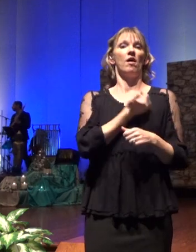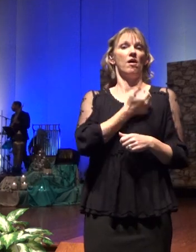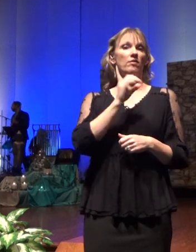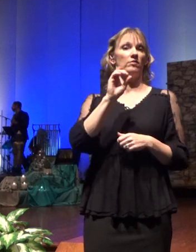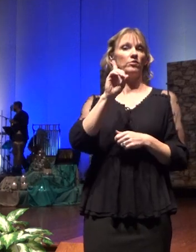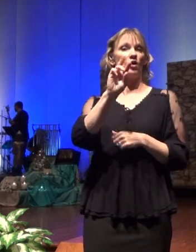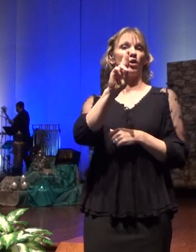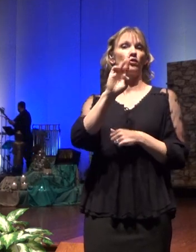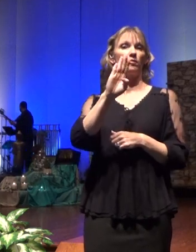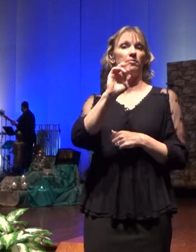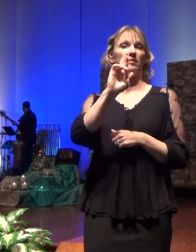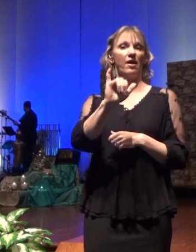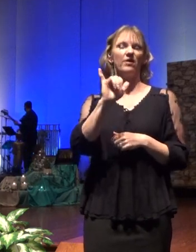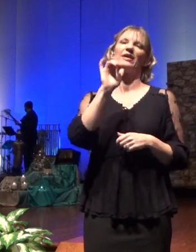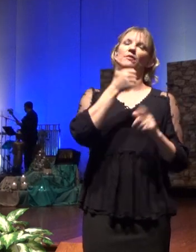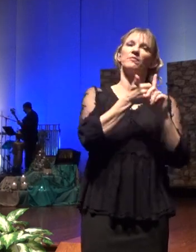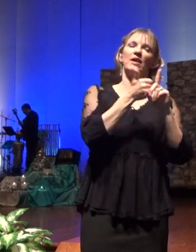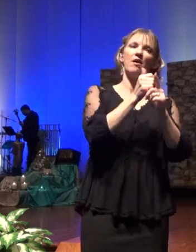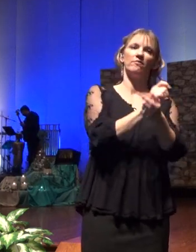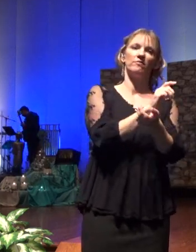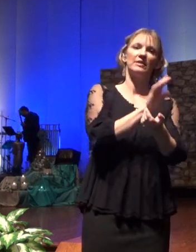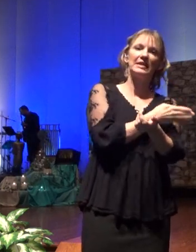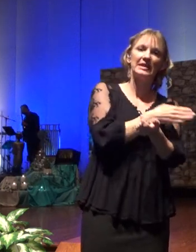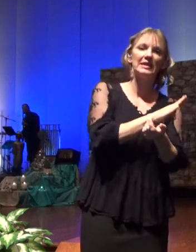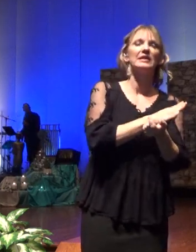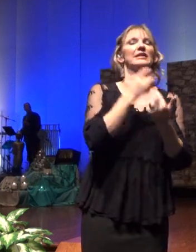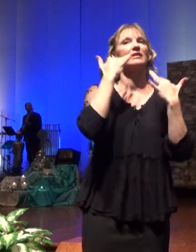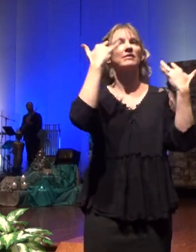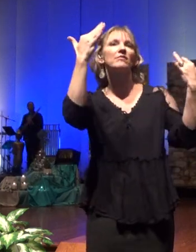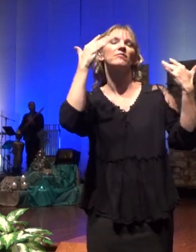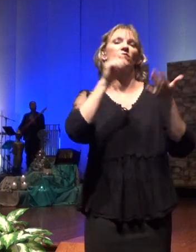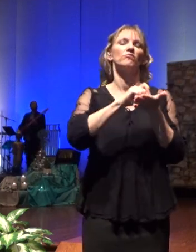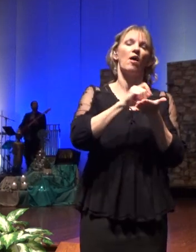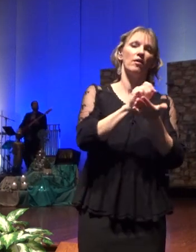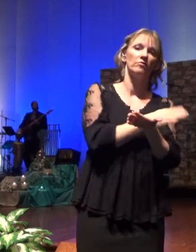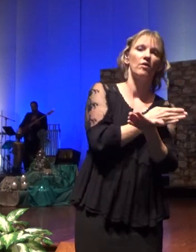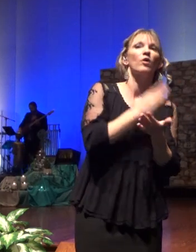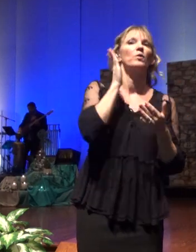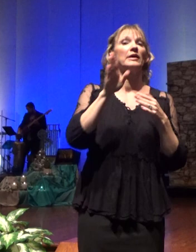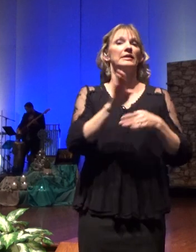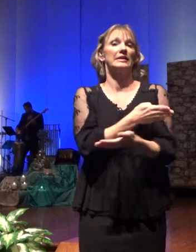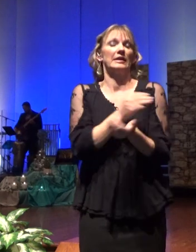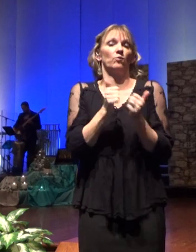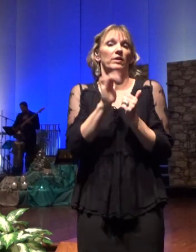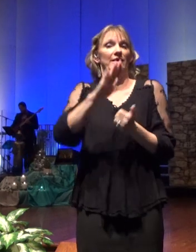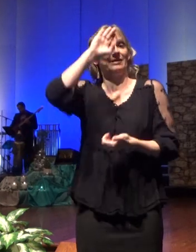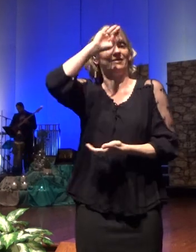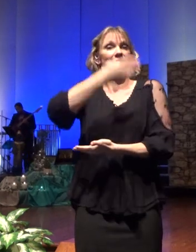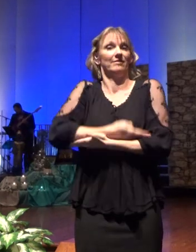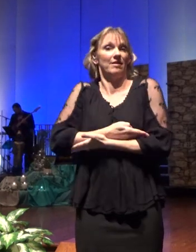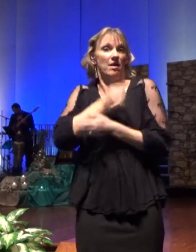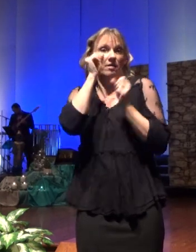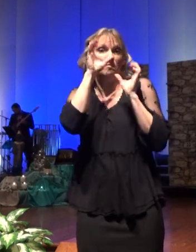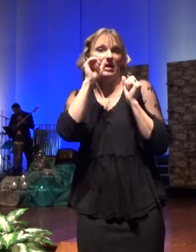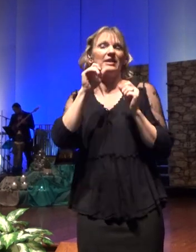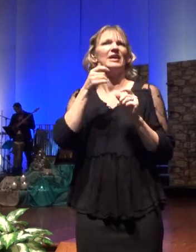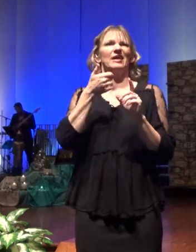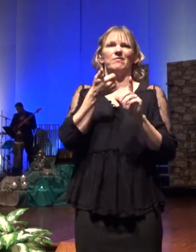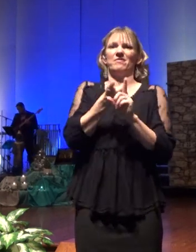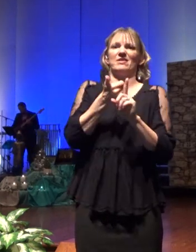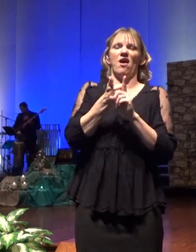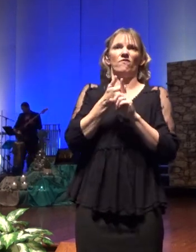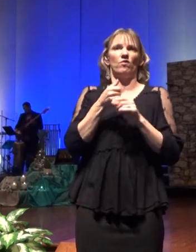Ebert, singer-songwriter extraordinaire, will be singing along with his amazing son, Tony